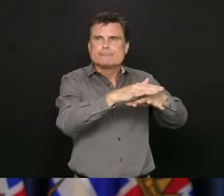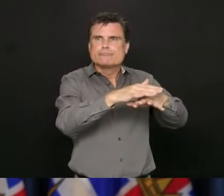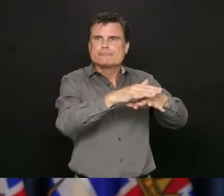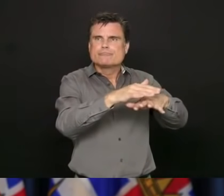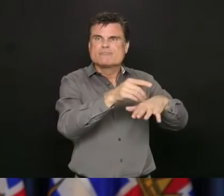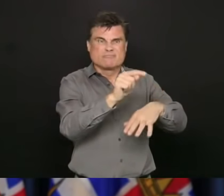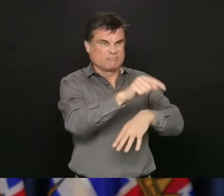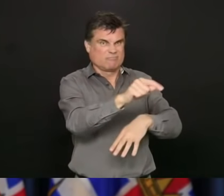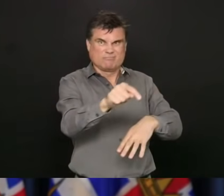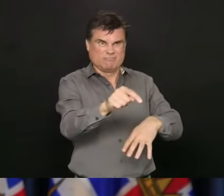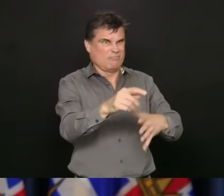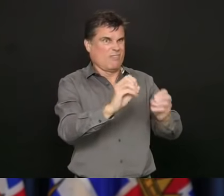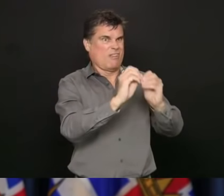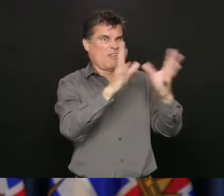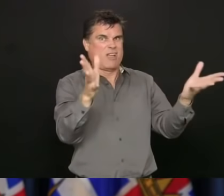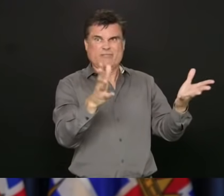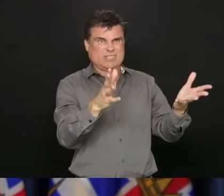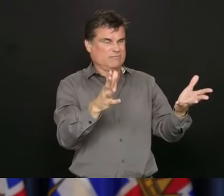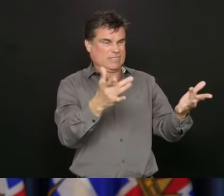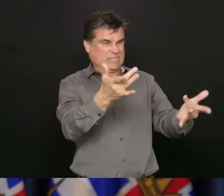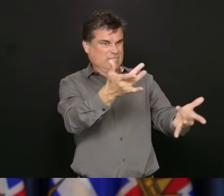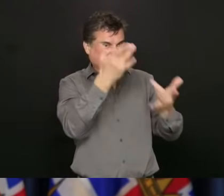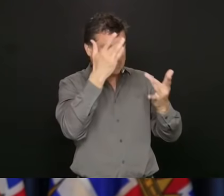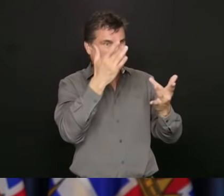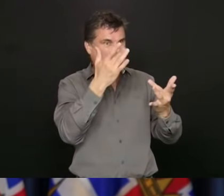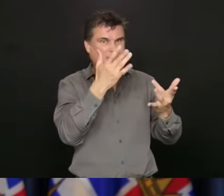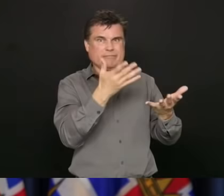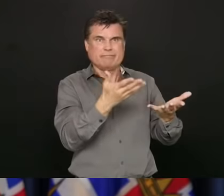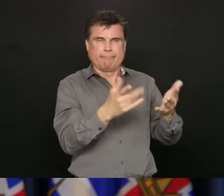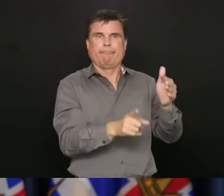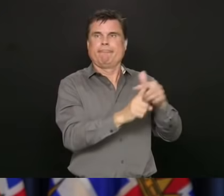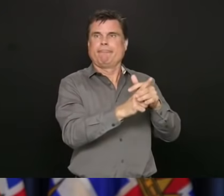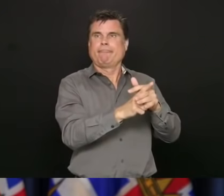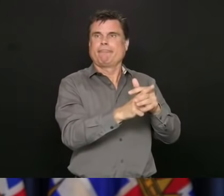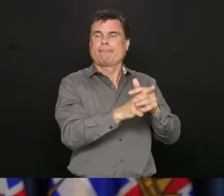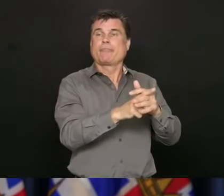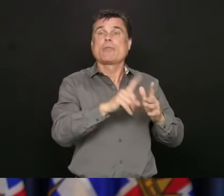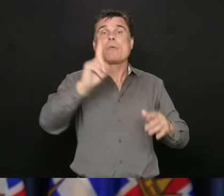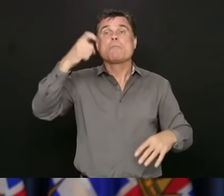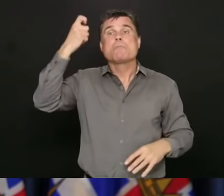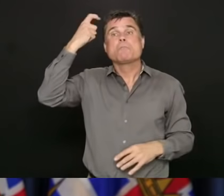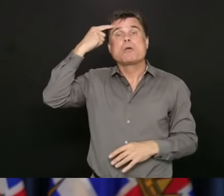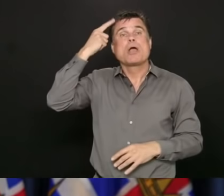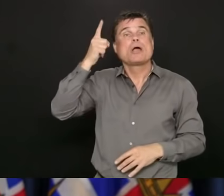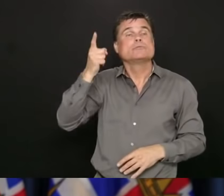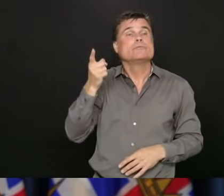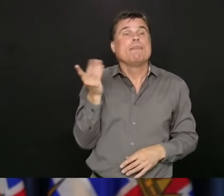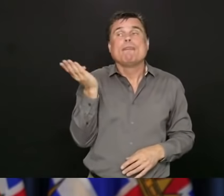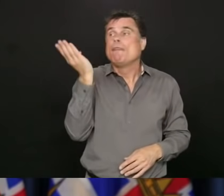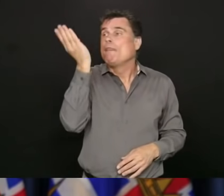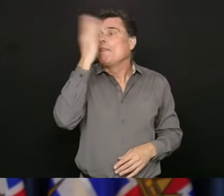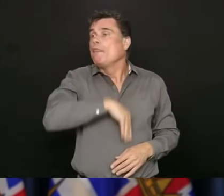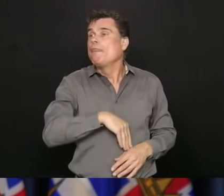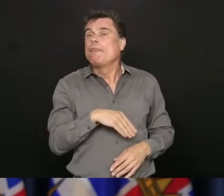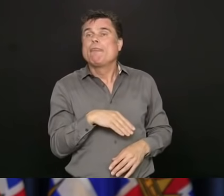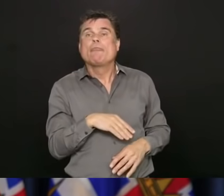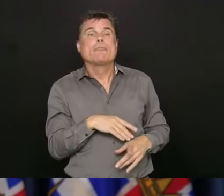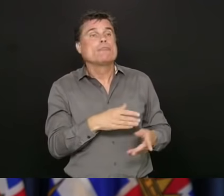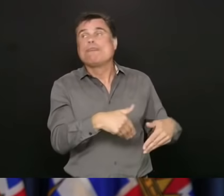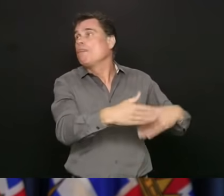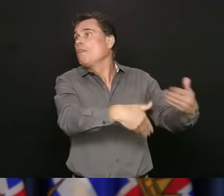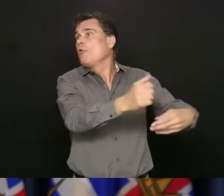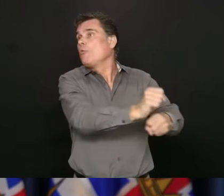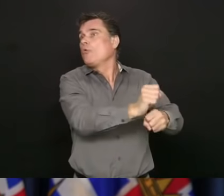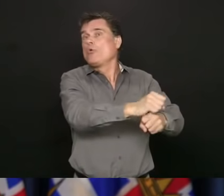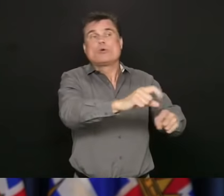with respiratory symptoms at this point in time, if they allow them to come to work and be working alongside other people, does that constitute